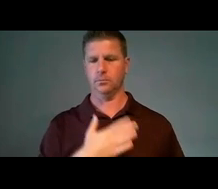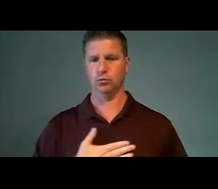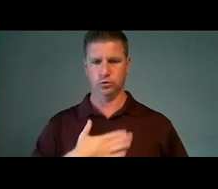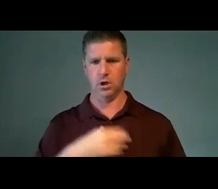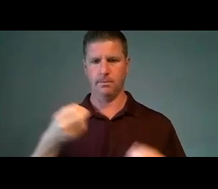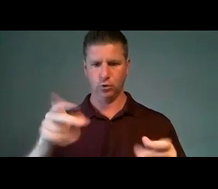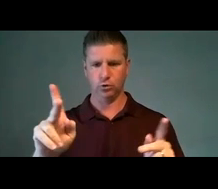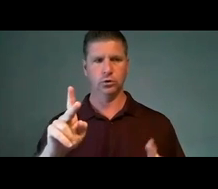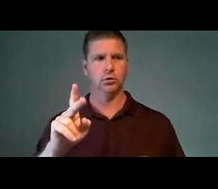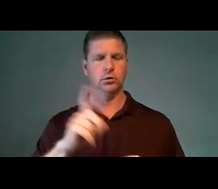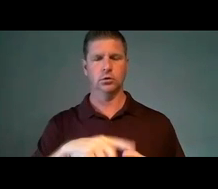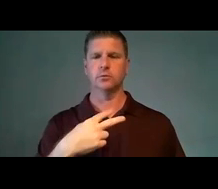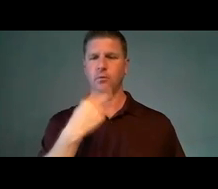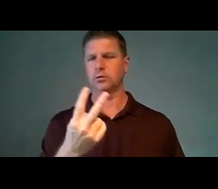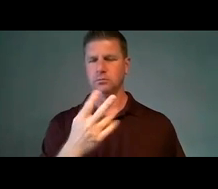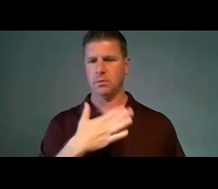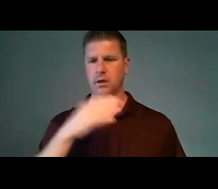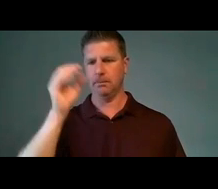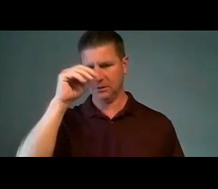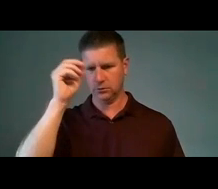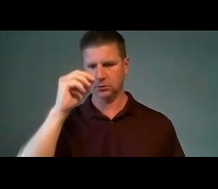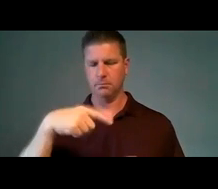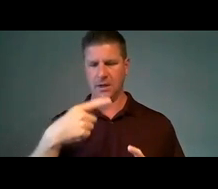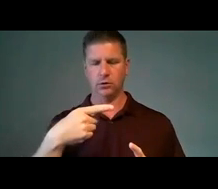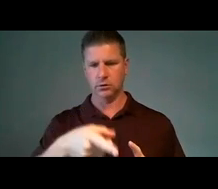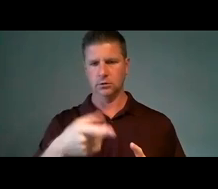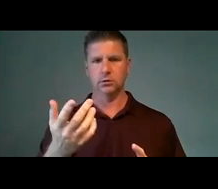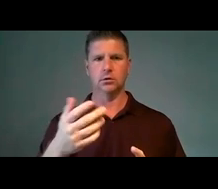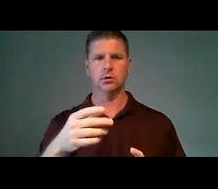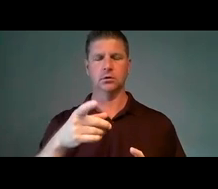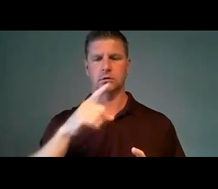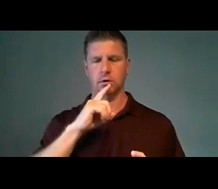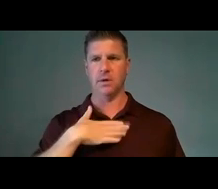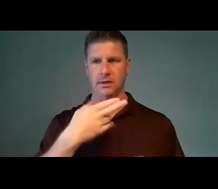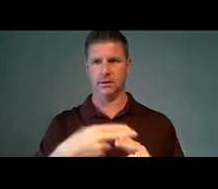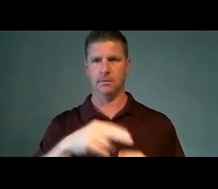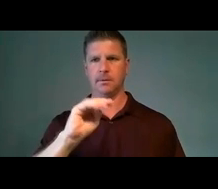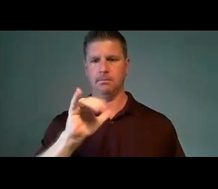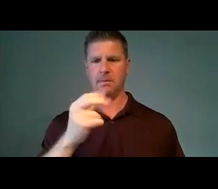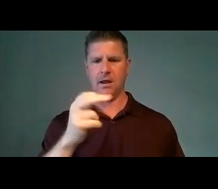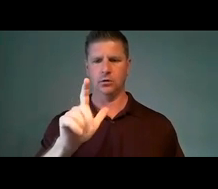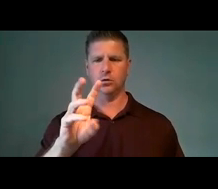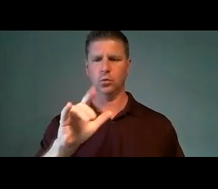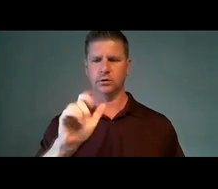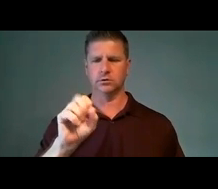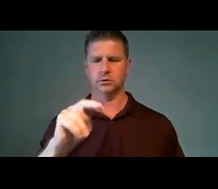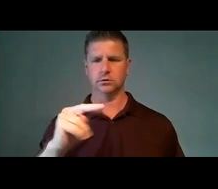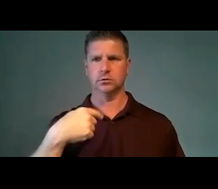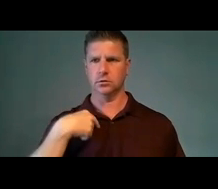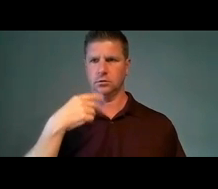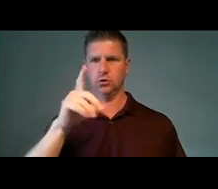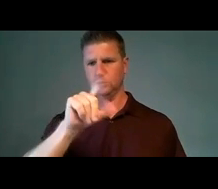opportunity to voice my opinion around this matter. As you said, my name is Michael Wilson, and I'm a over 20 plus